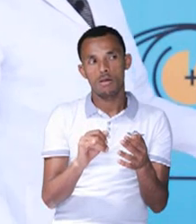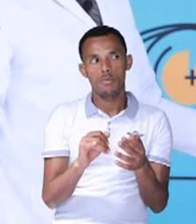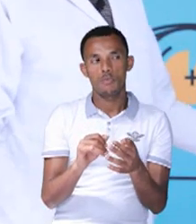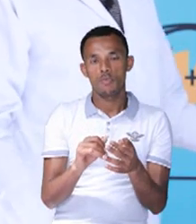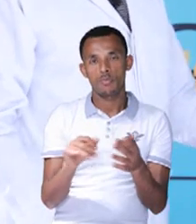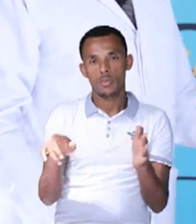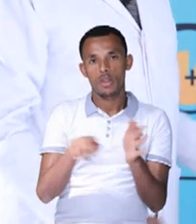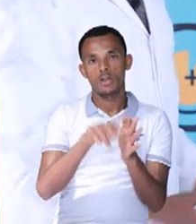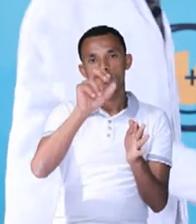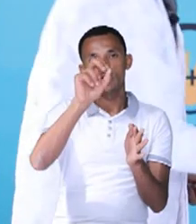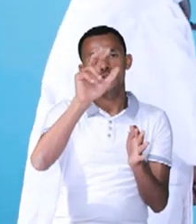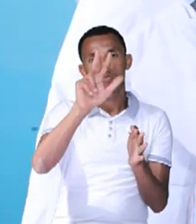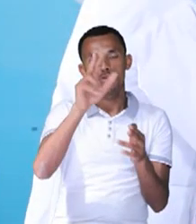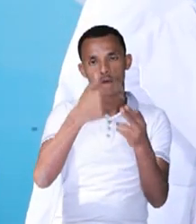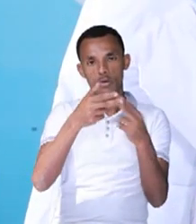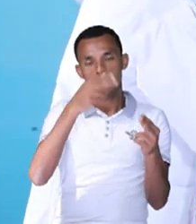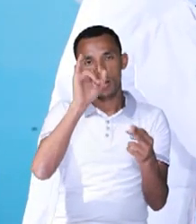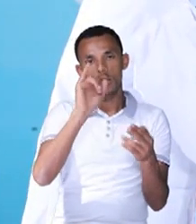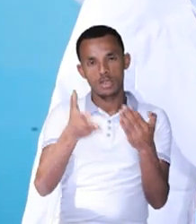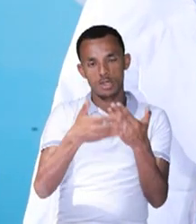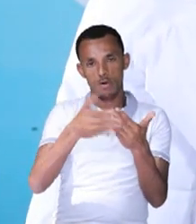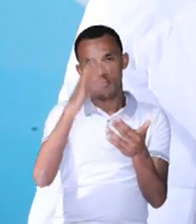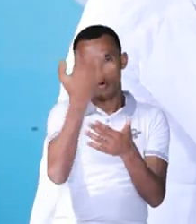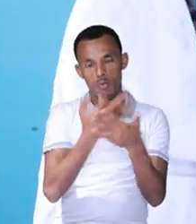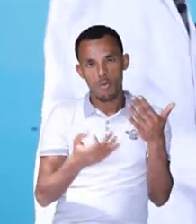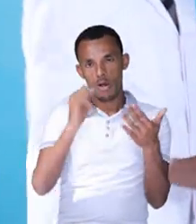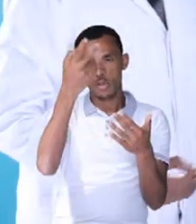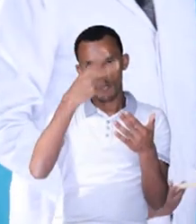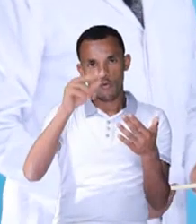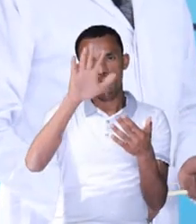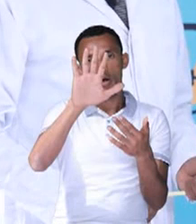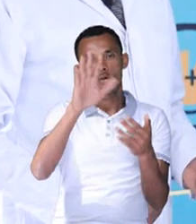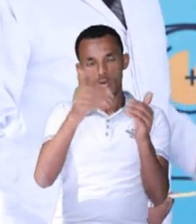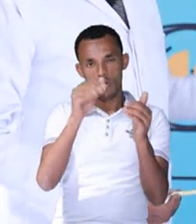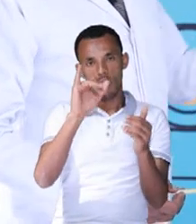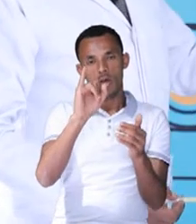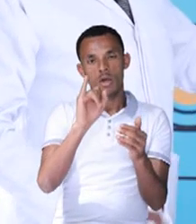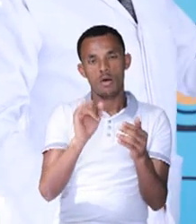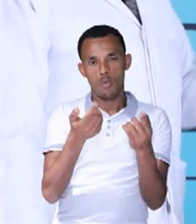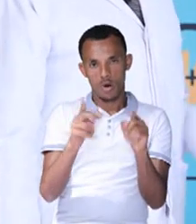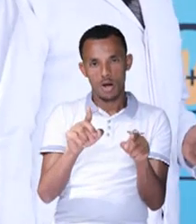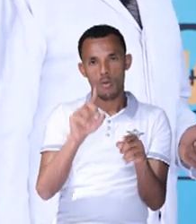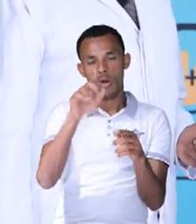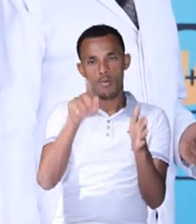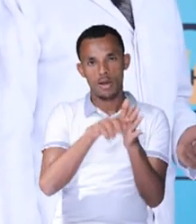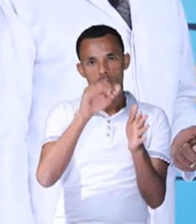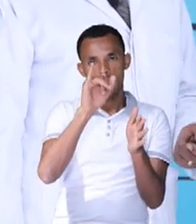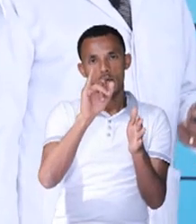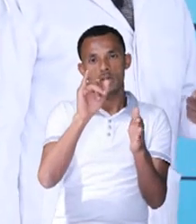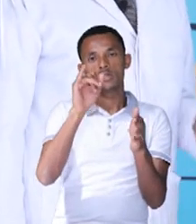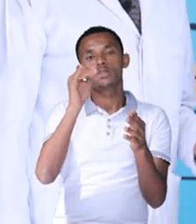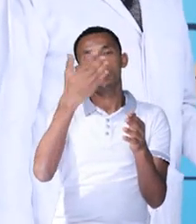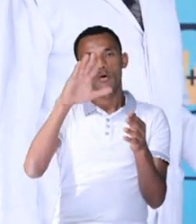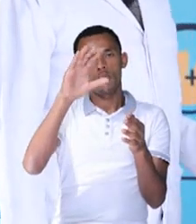have -32 times I. The simplest form of I the power of 5 it was equal to I. So when 1 minus I the power of